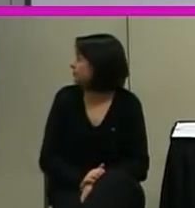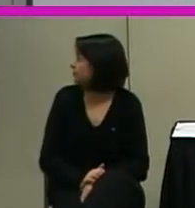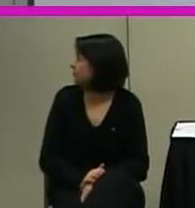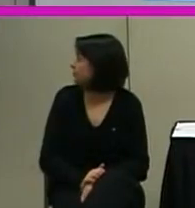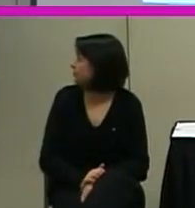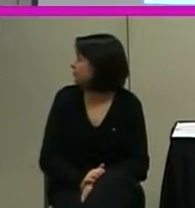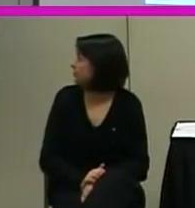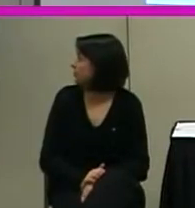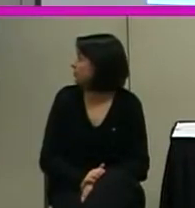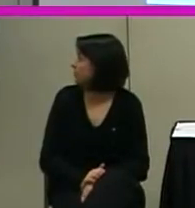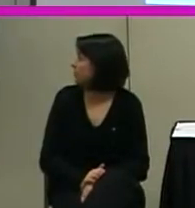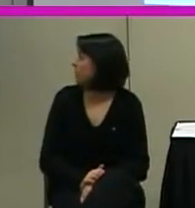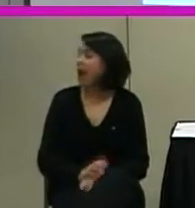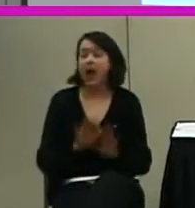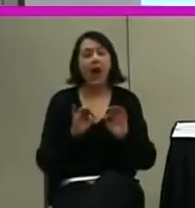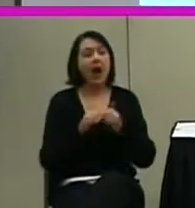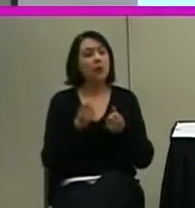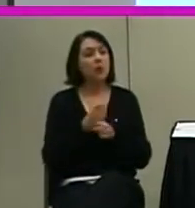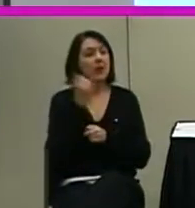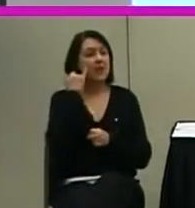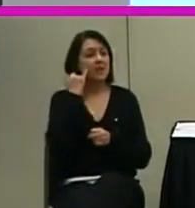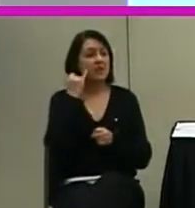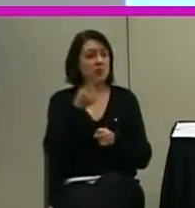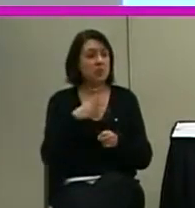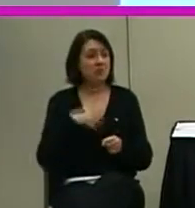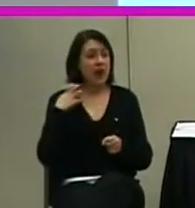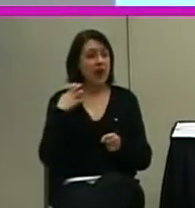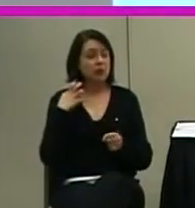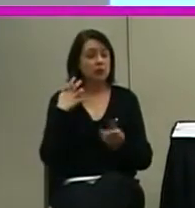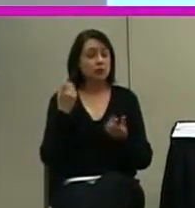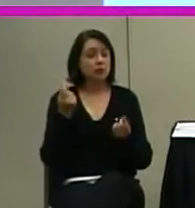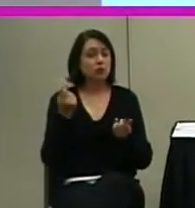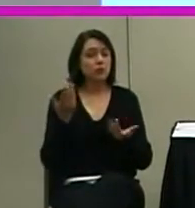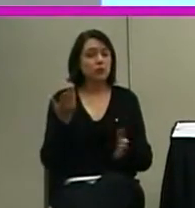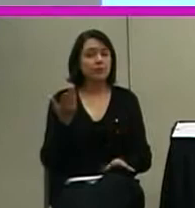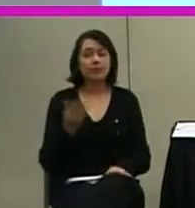But let's say, how do you win when someone makes you mad? Yes.